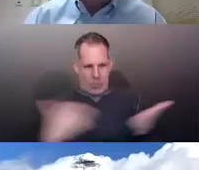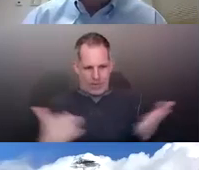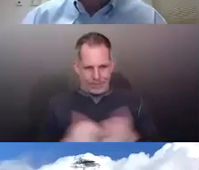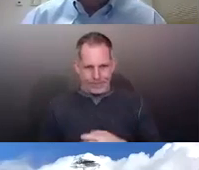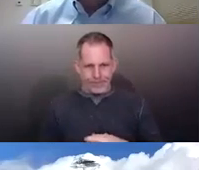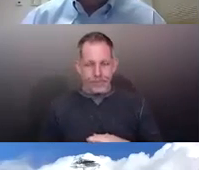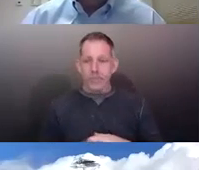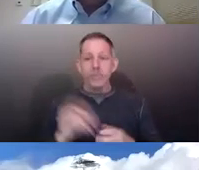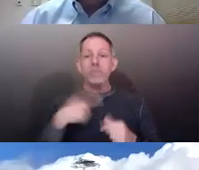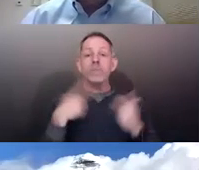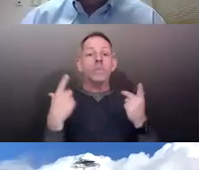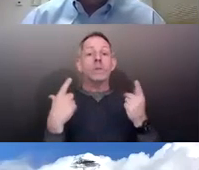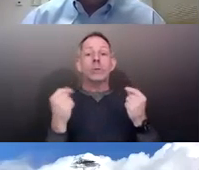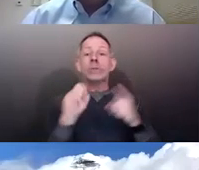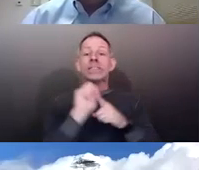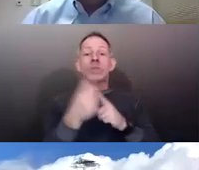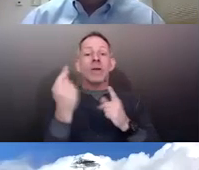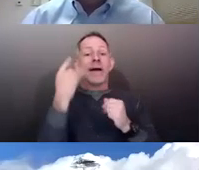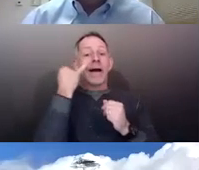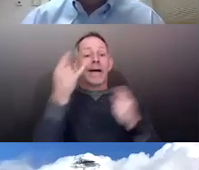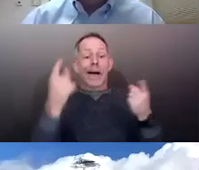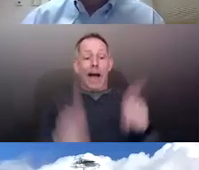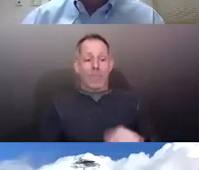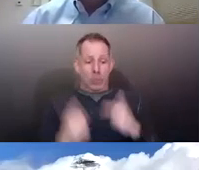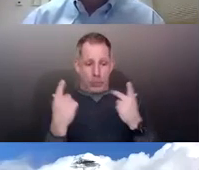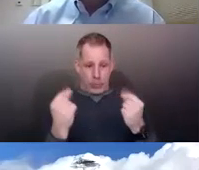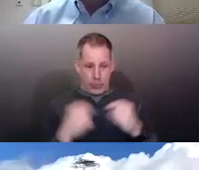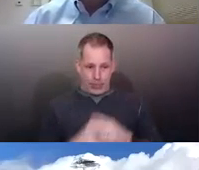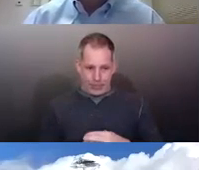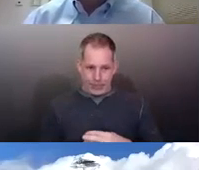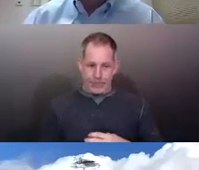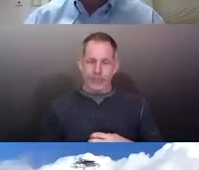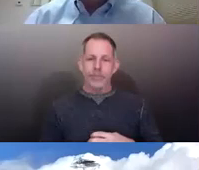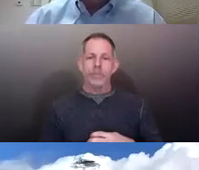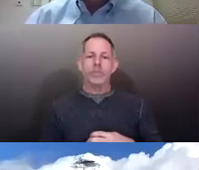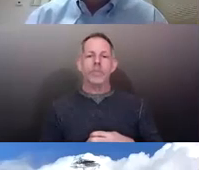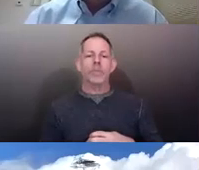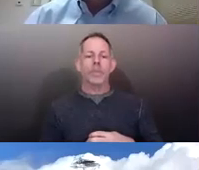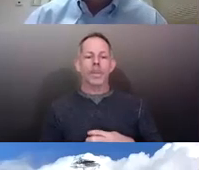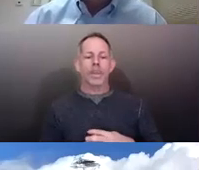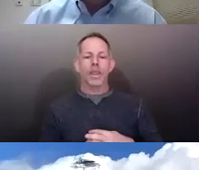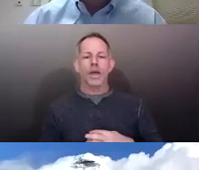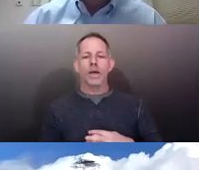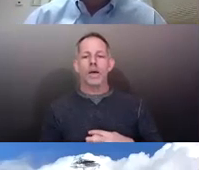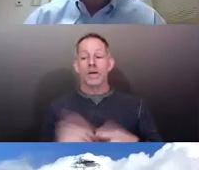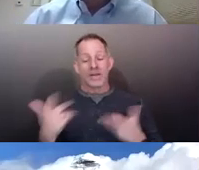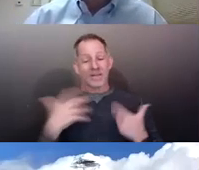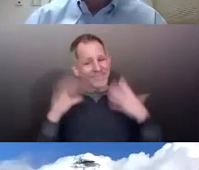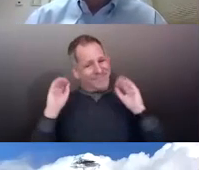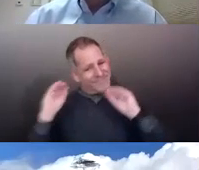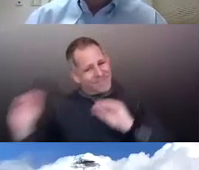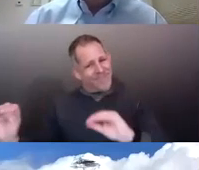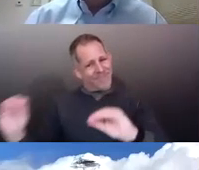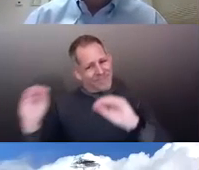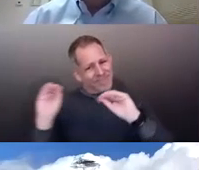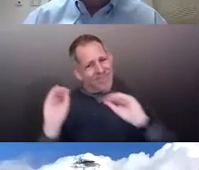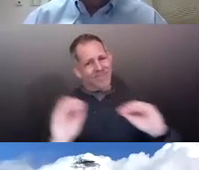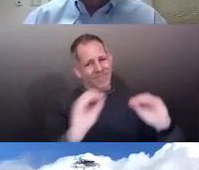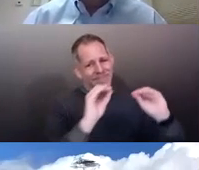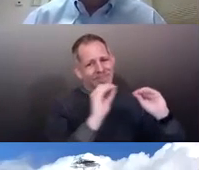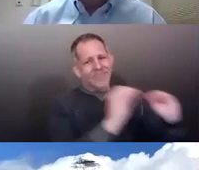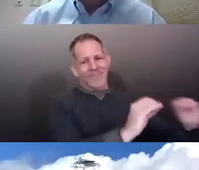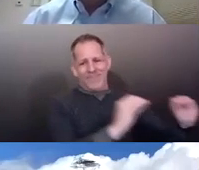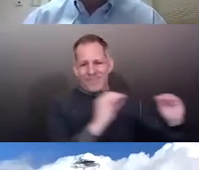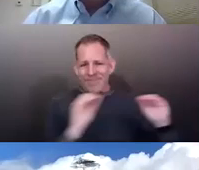don't need to reiterate for you every single prevention measure, but I think we need, as Executive Summers mentioned, to really double